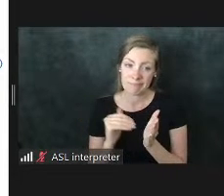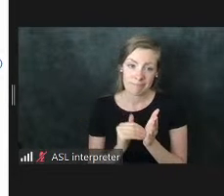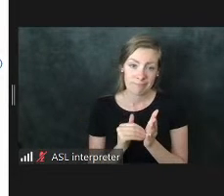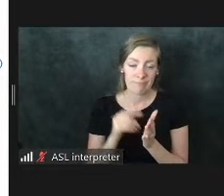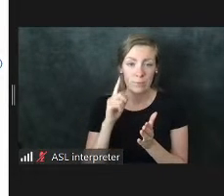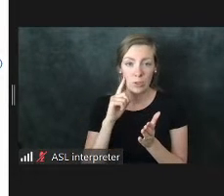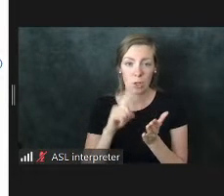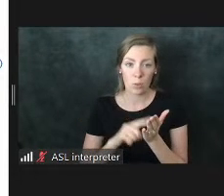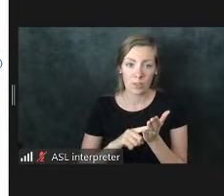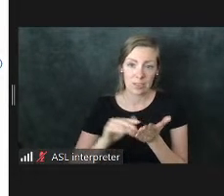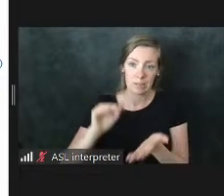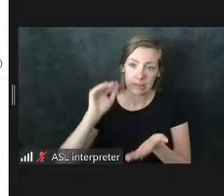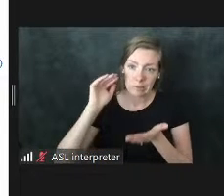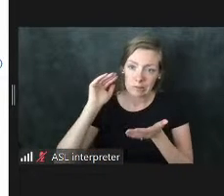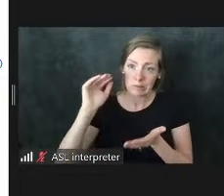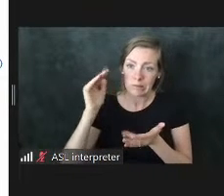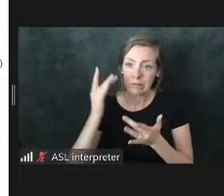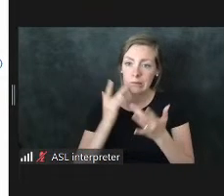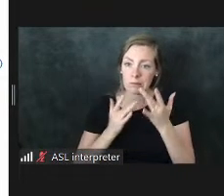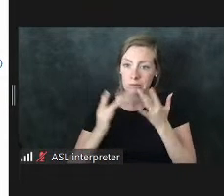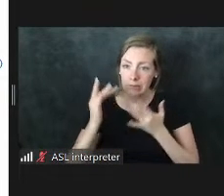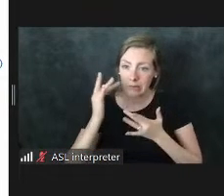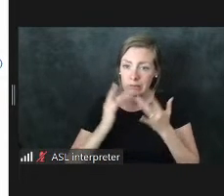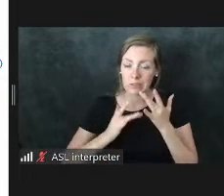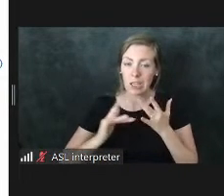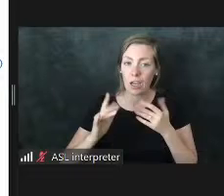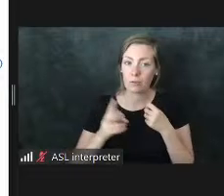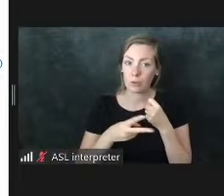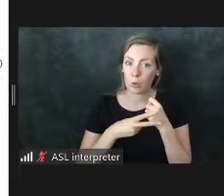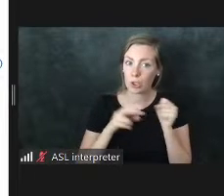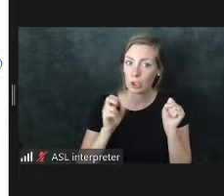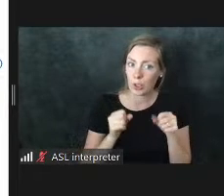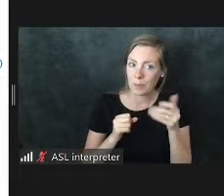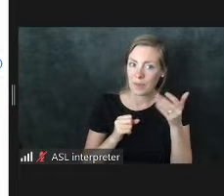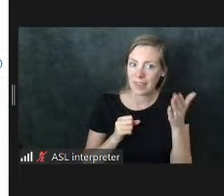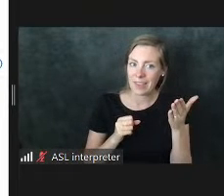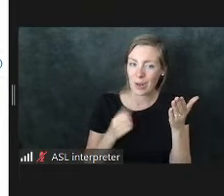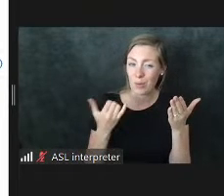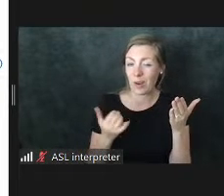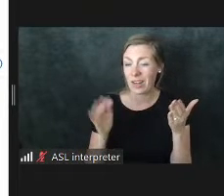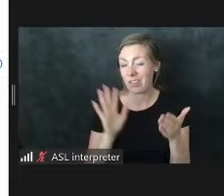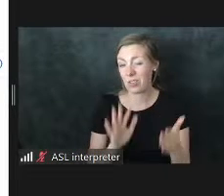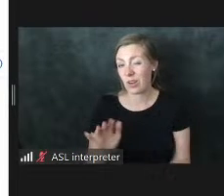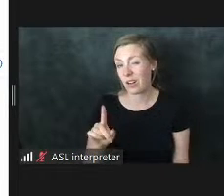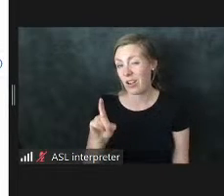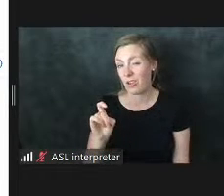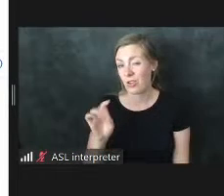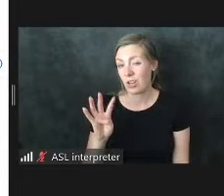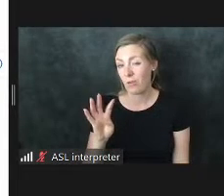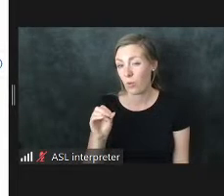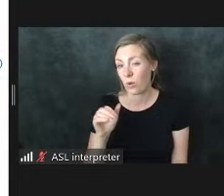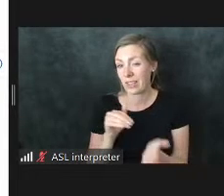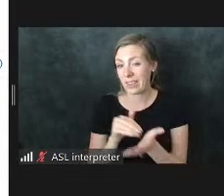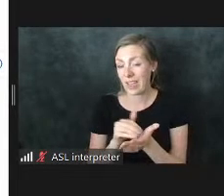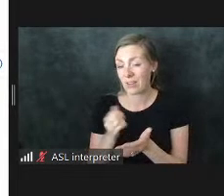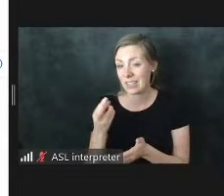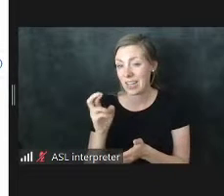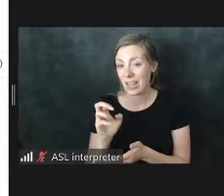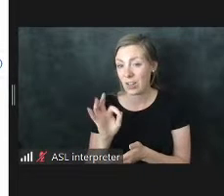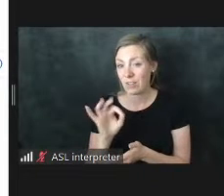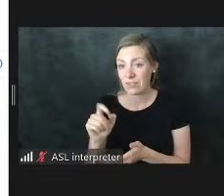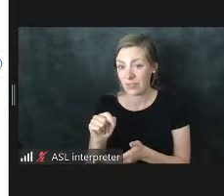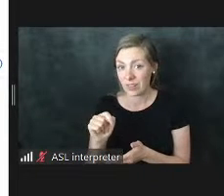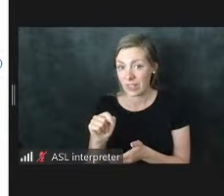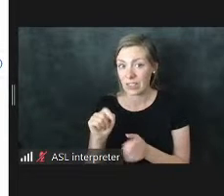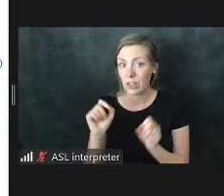large deficit of hay una storage could be. Right now, it's around 140,000 acre feet, yet we're authorized to be